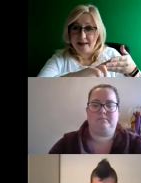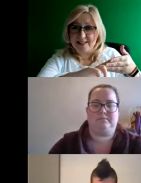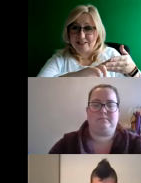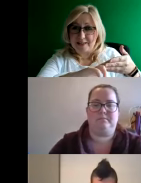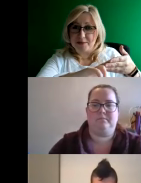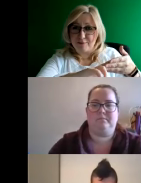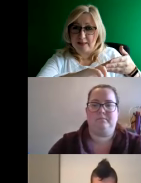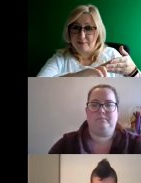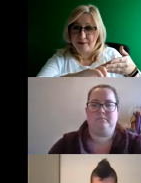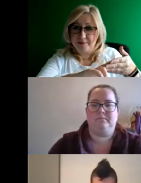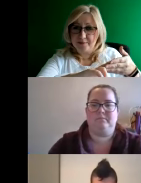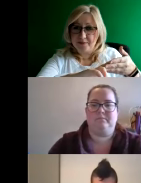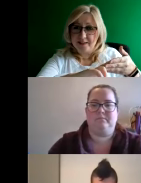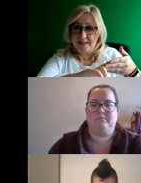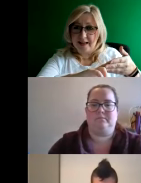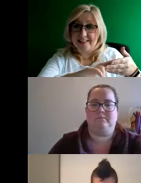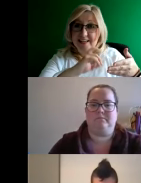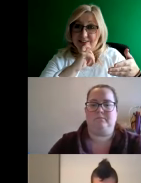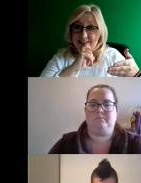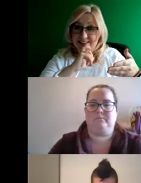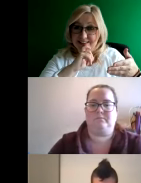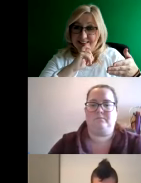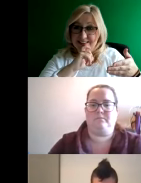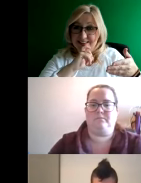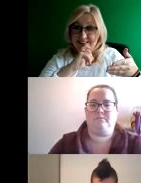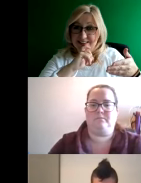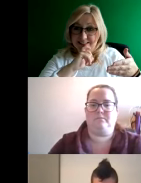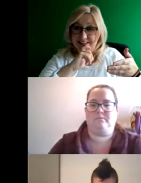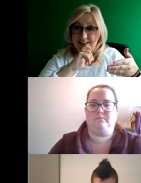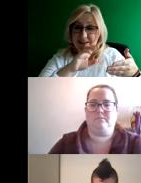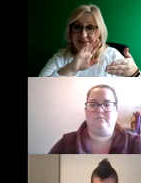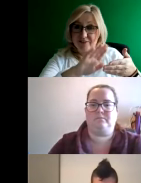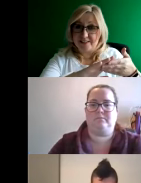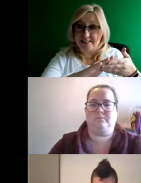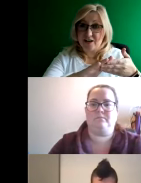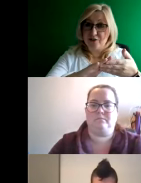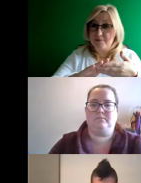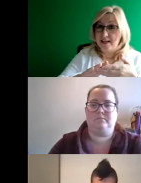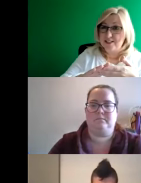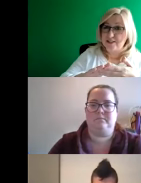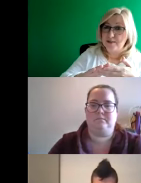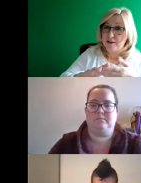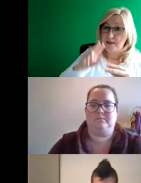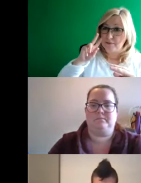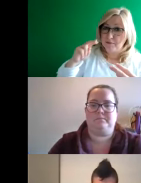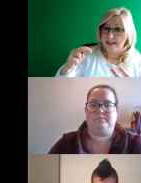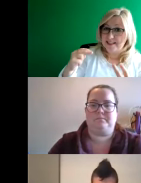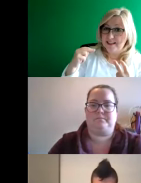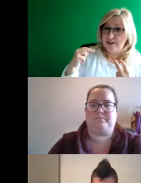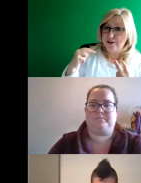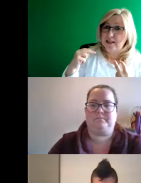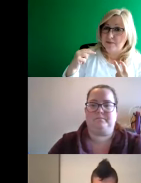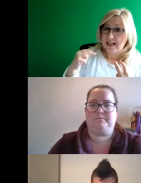labeling mainstream deaf people as hearing. yeah, versus how those mainstream deaf people